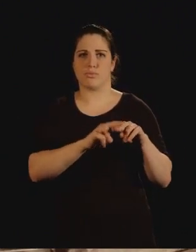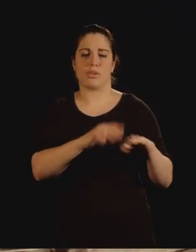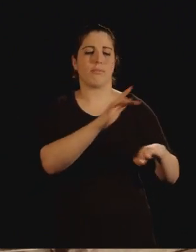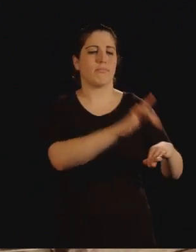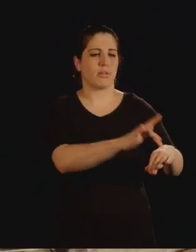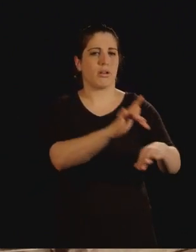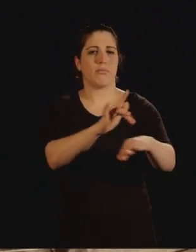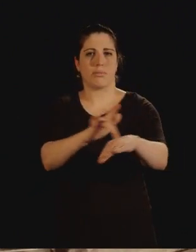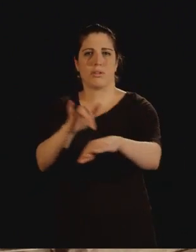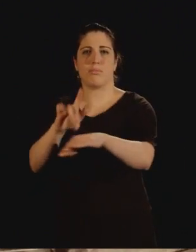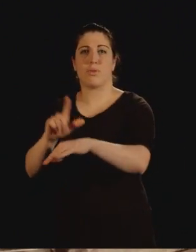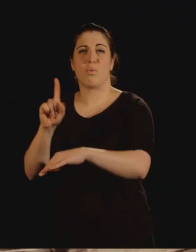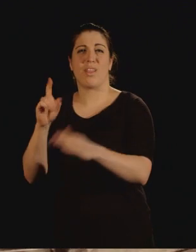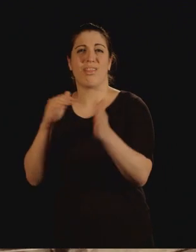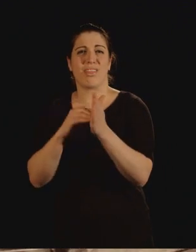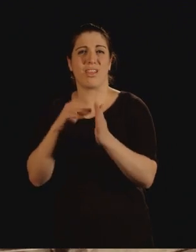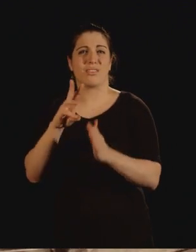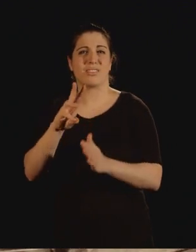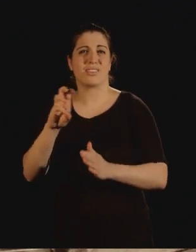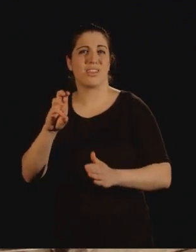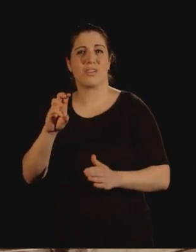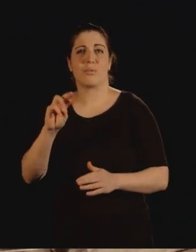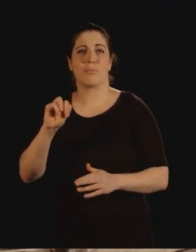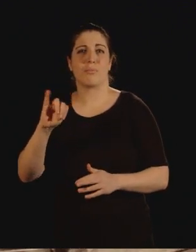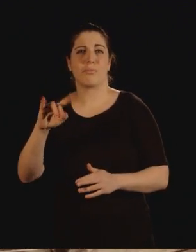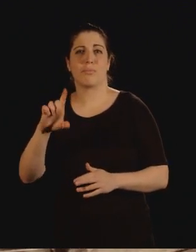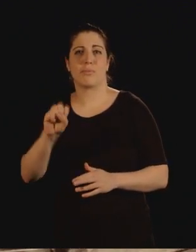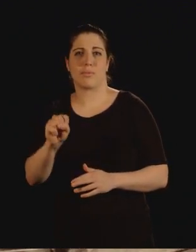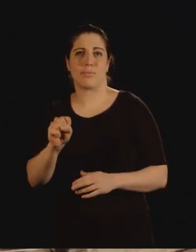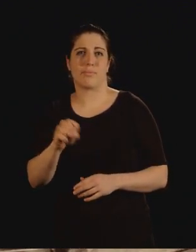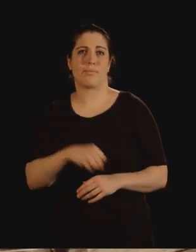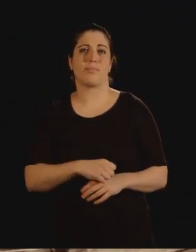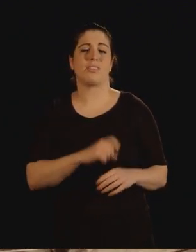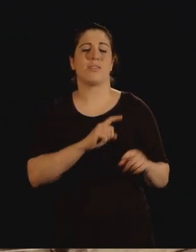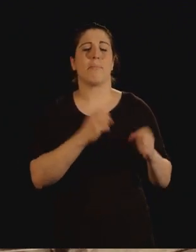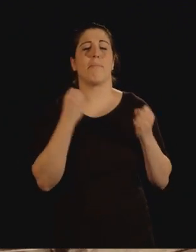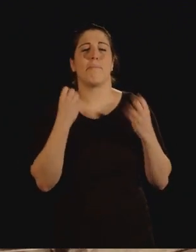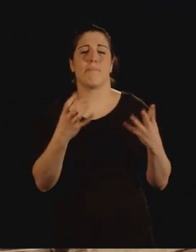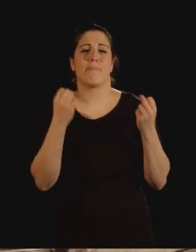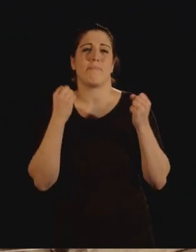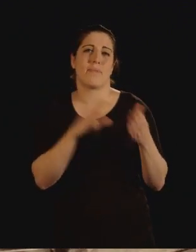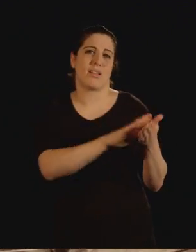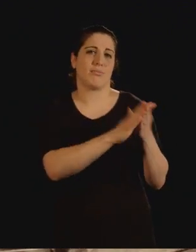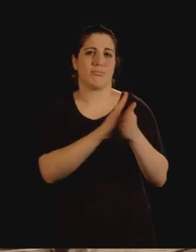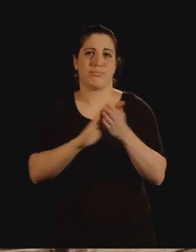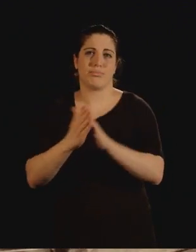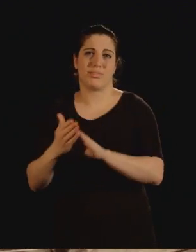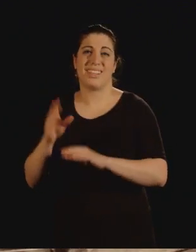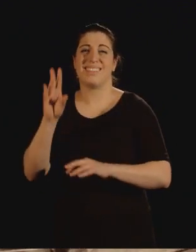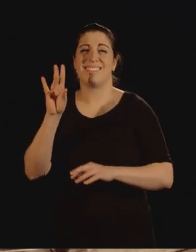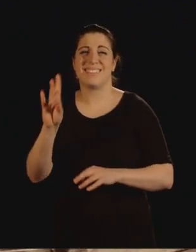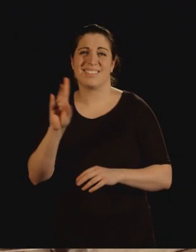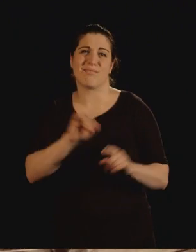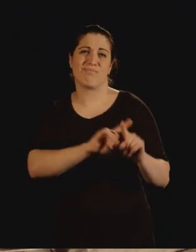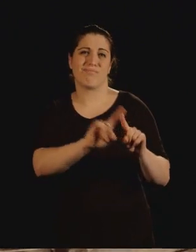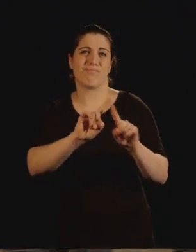by presidential train through 180 cities and 7 different